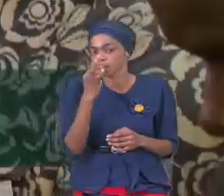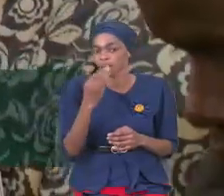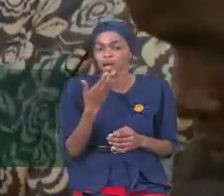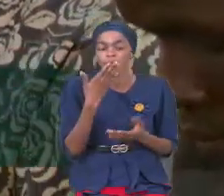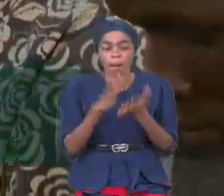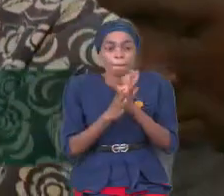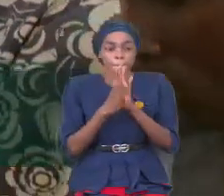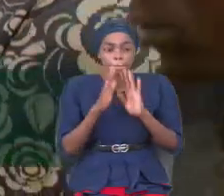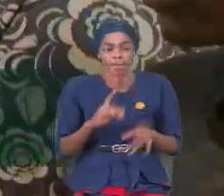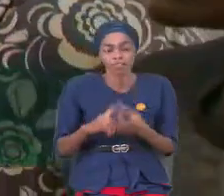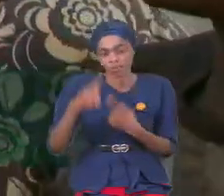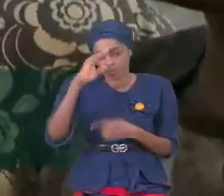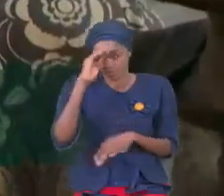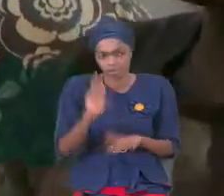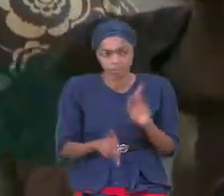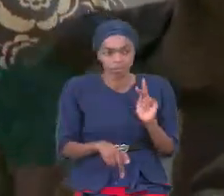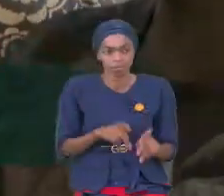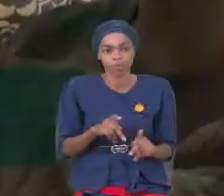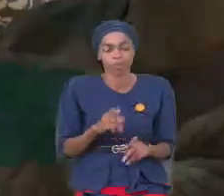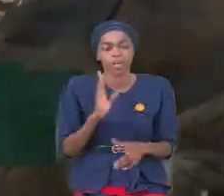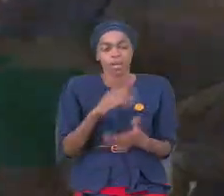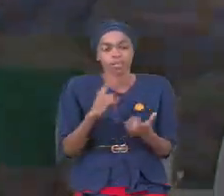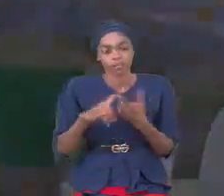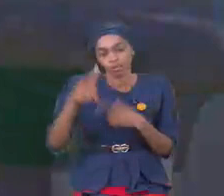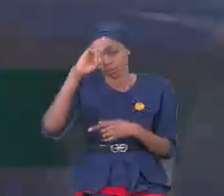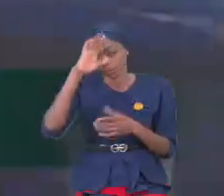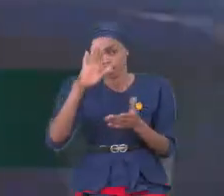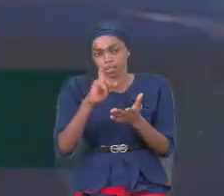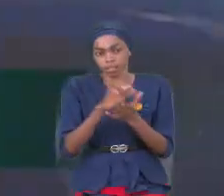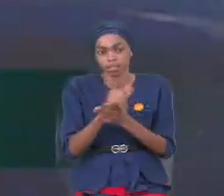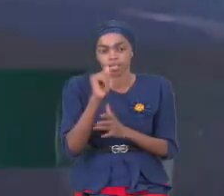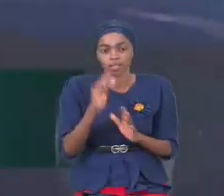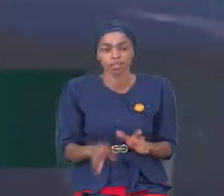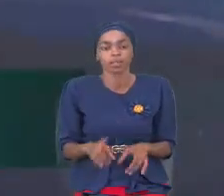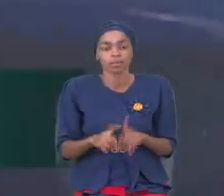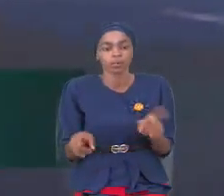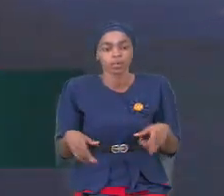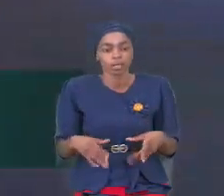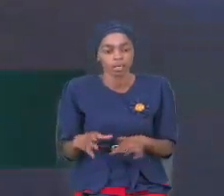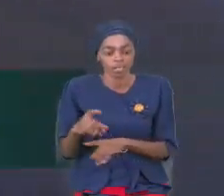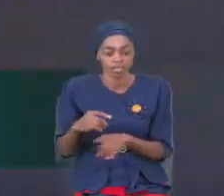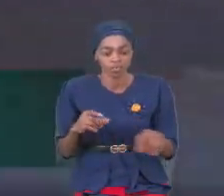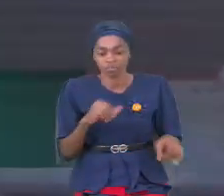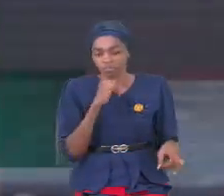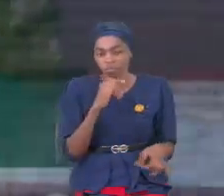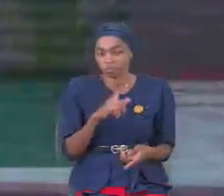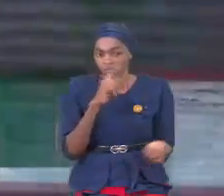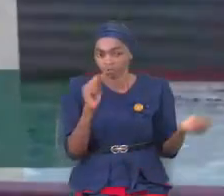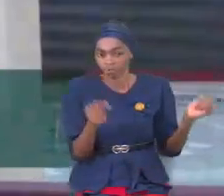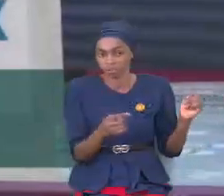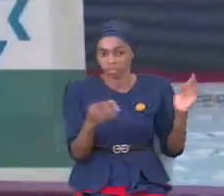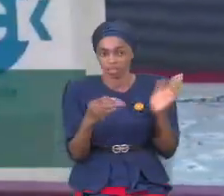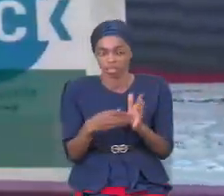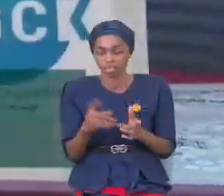his saints. But let them not turn again to folly. It says, I